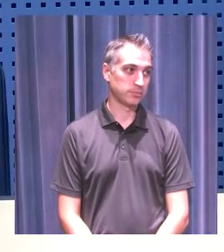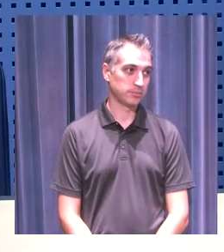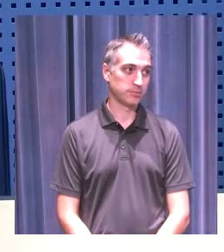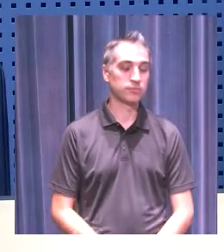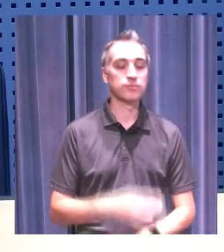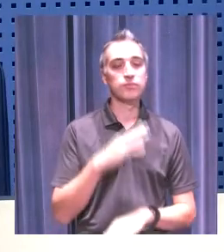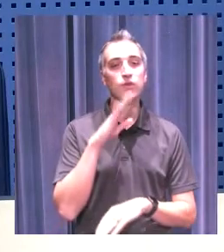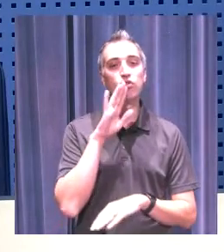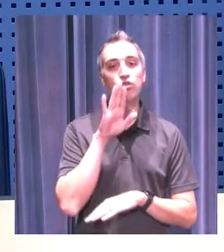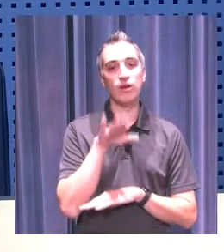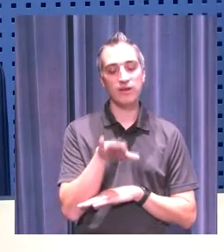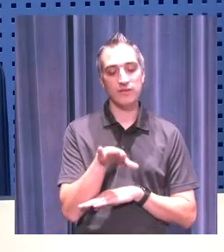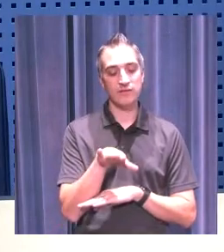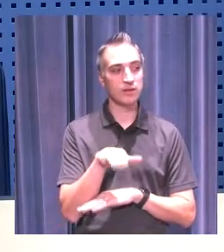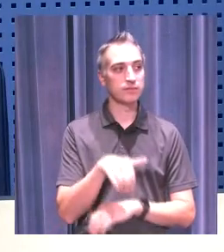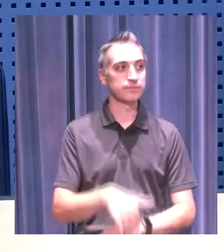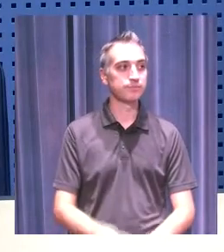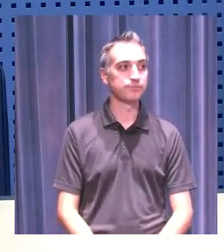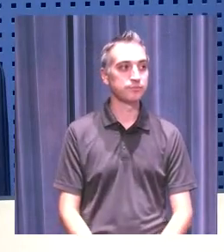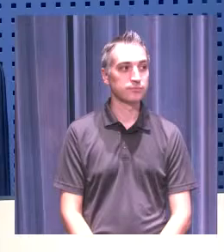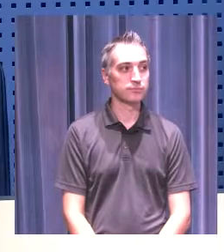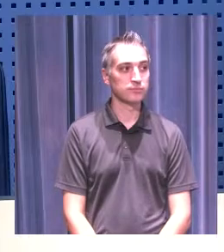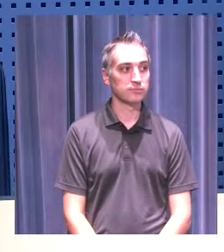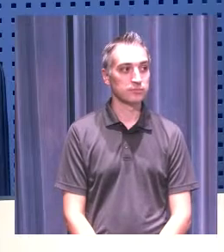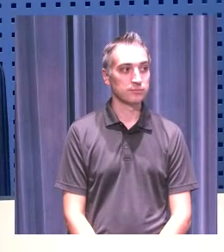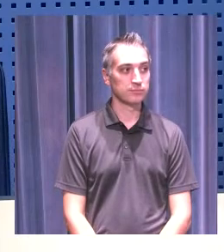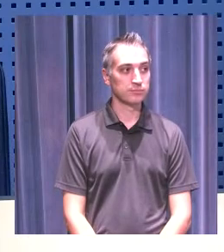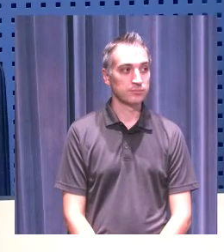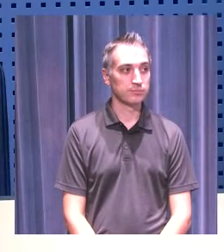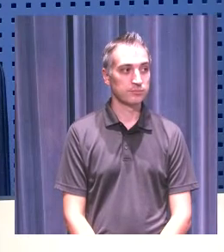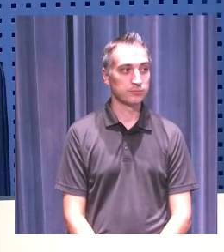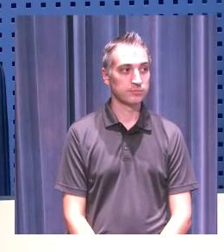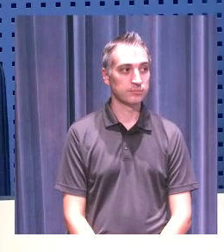Good evening, almost good night. I